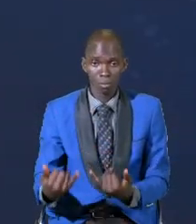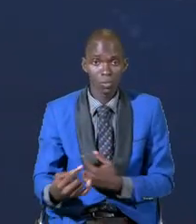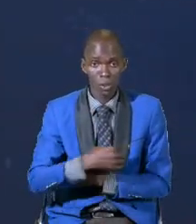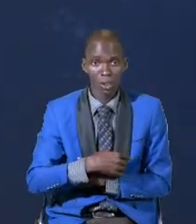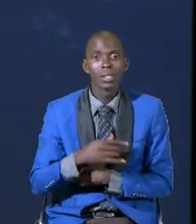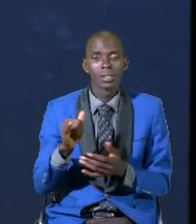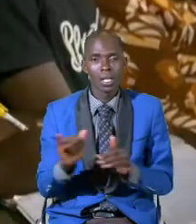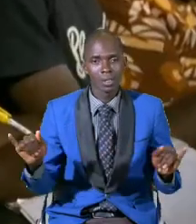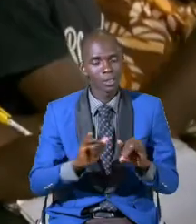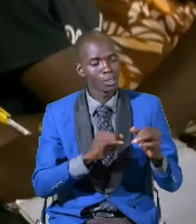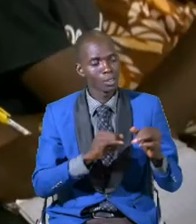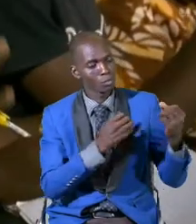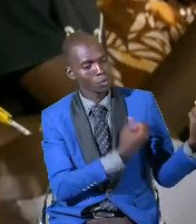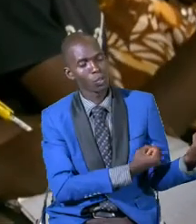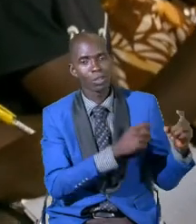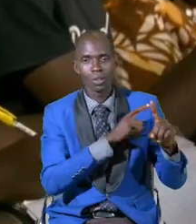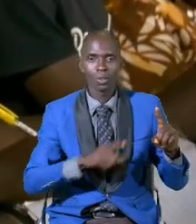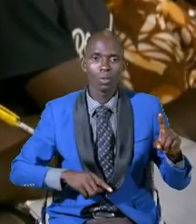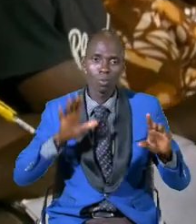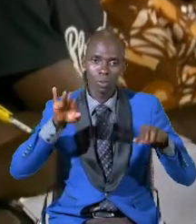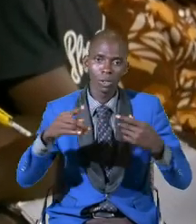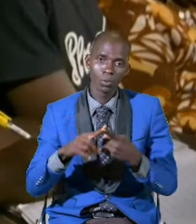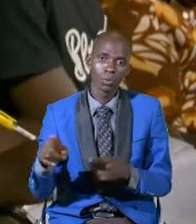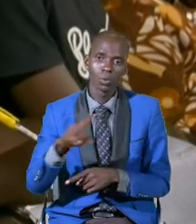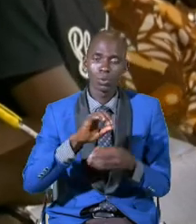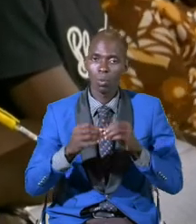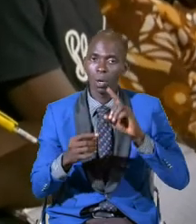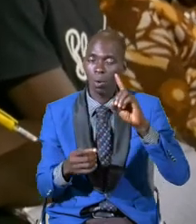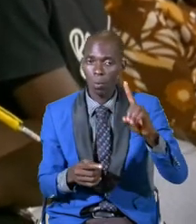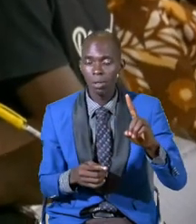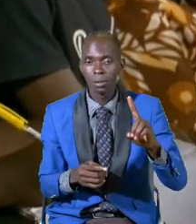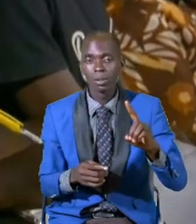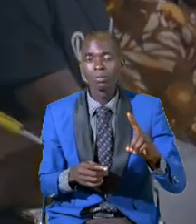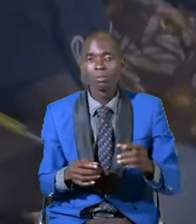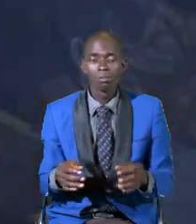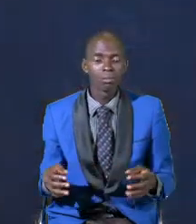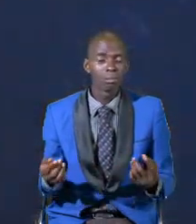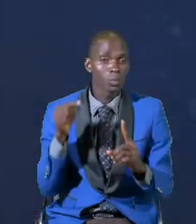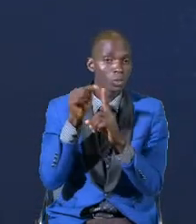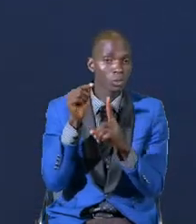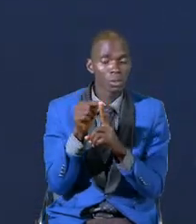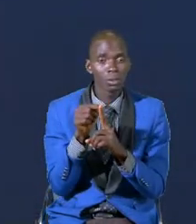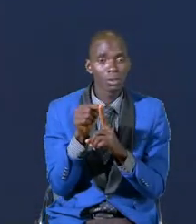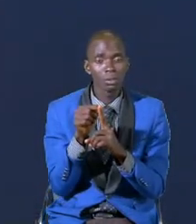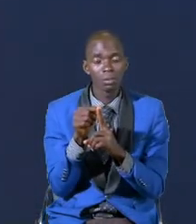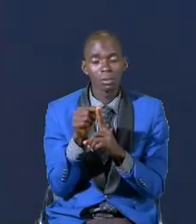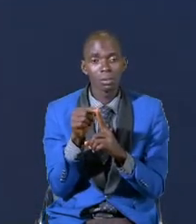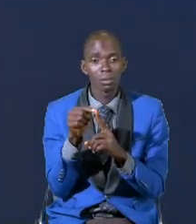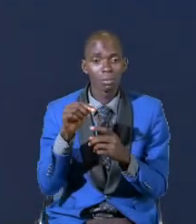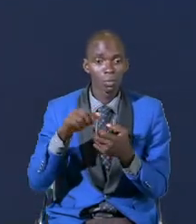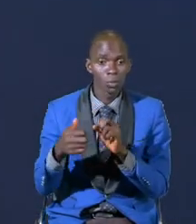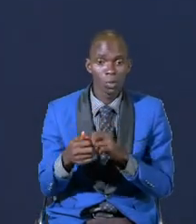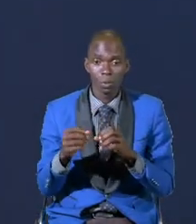Lord will give you. Yeah. Number one, peculiarities and predicament. Number two, peer pressure. Number